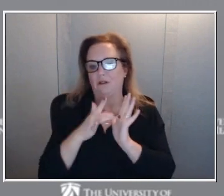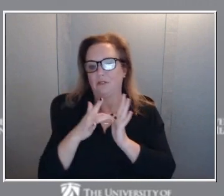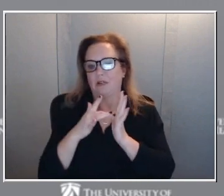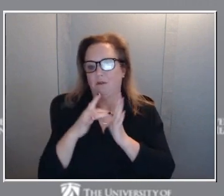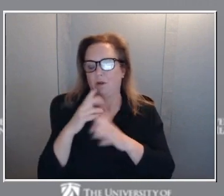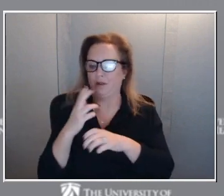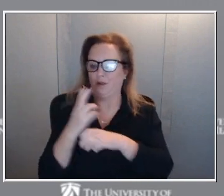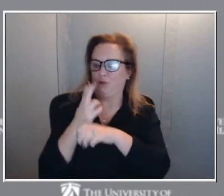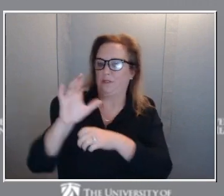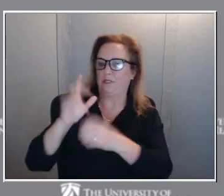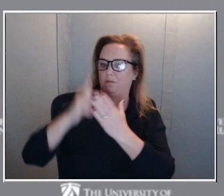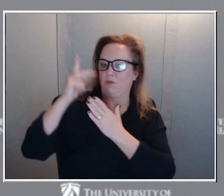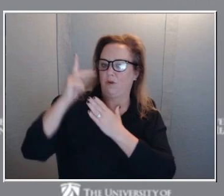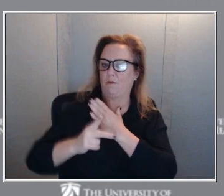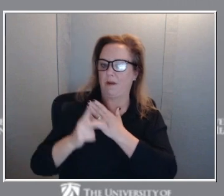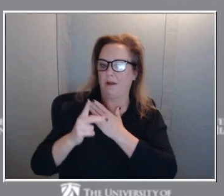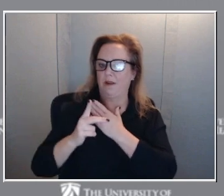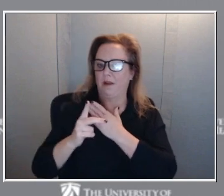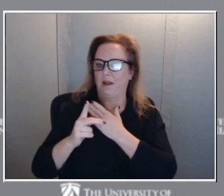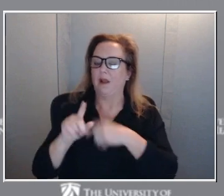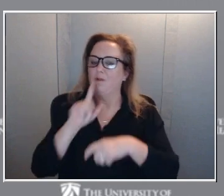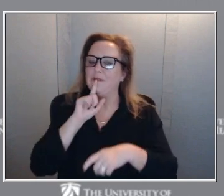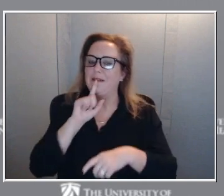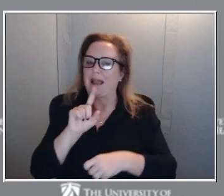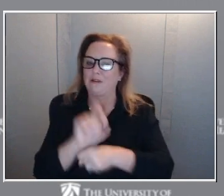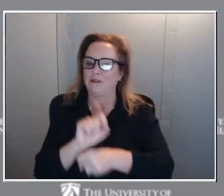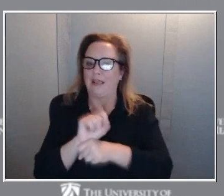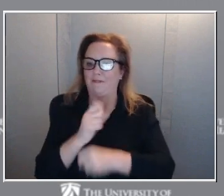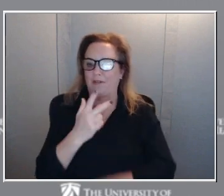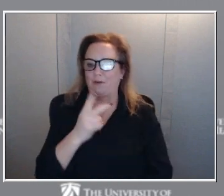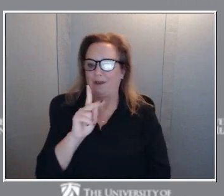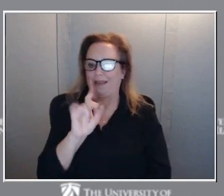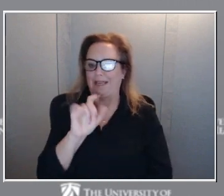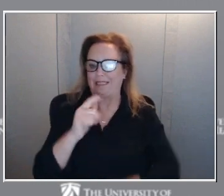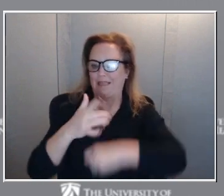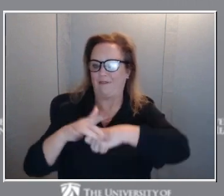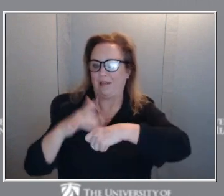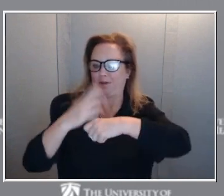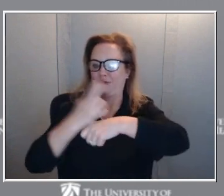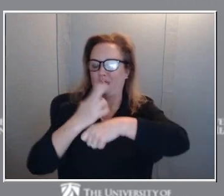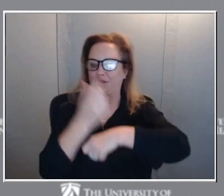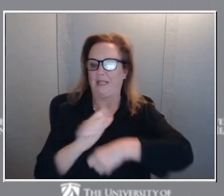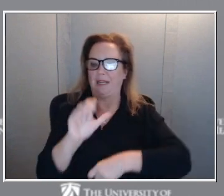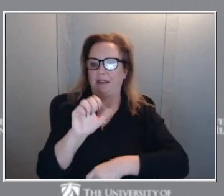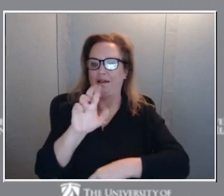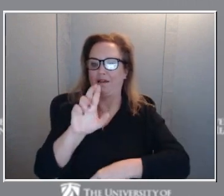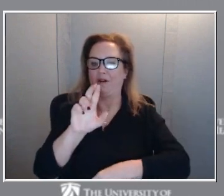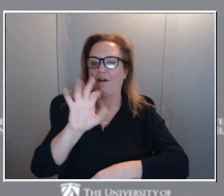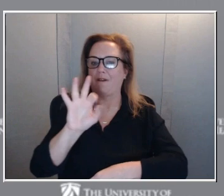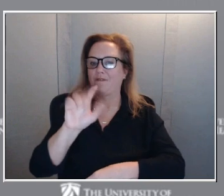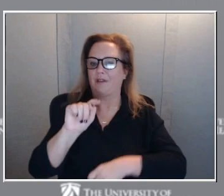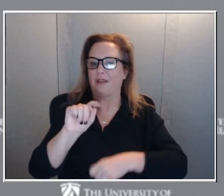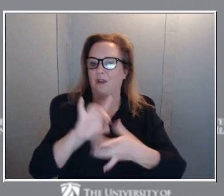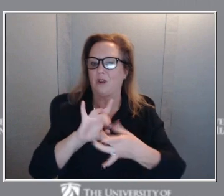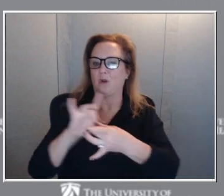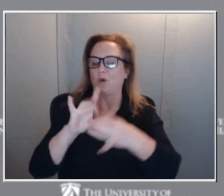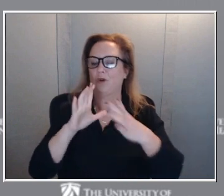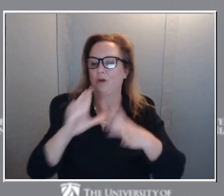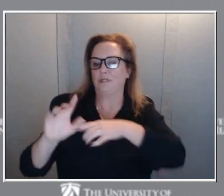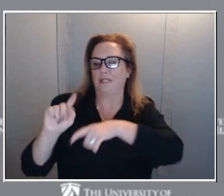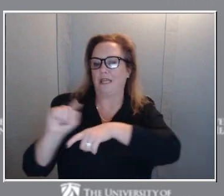this program. So I will actually have 3 kits that will be available for use for any CarFit coordinator that comes and gets trained with